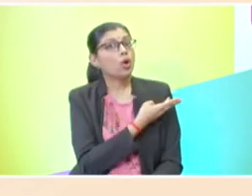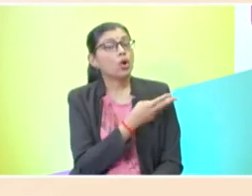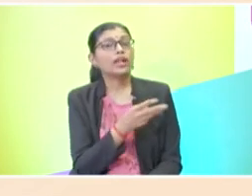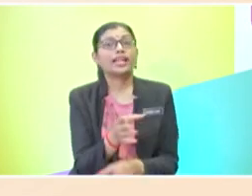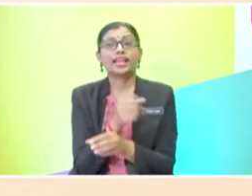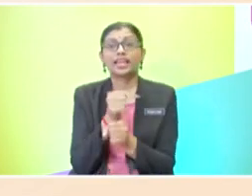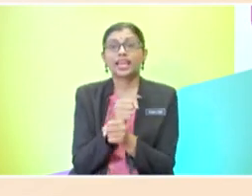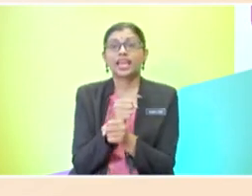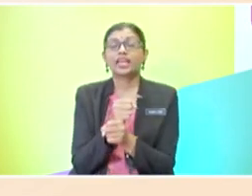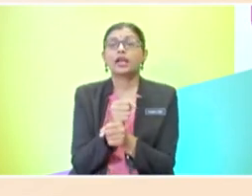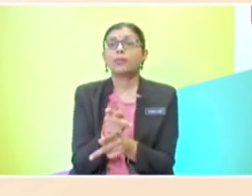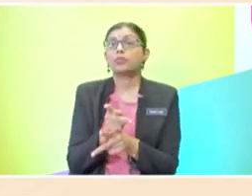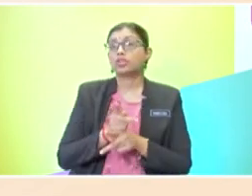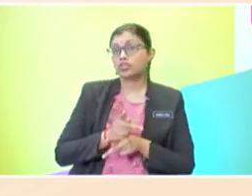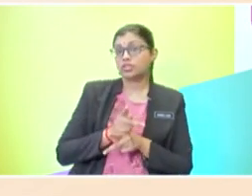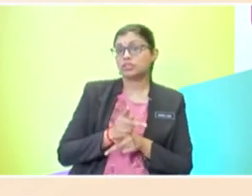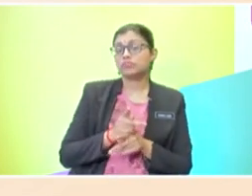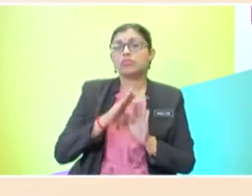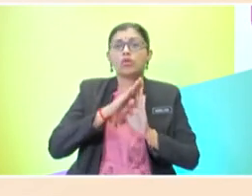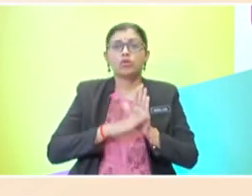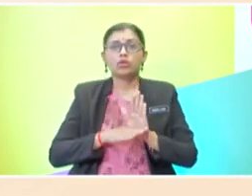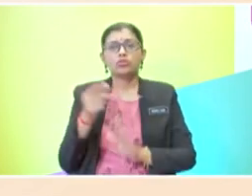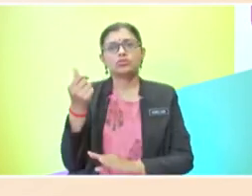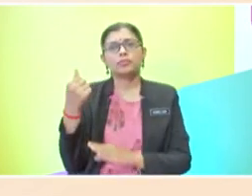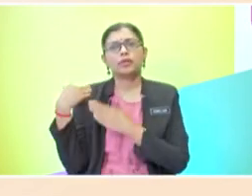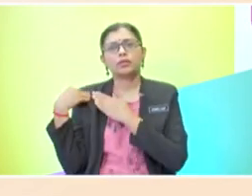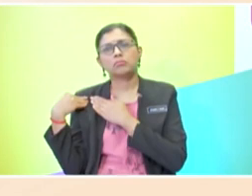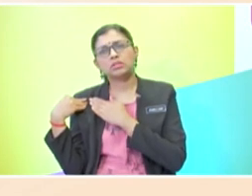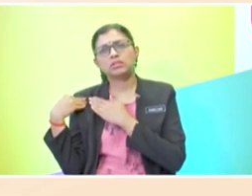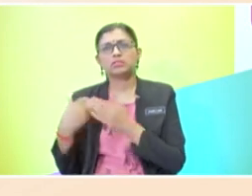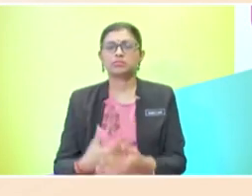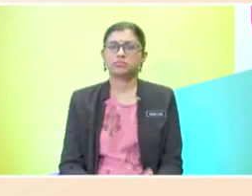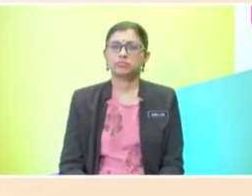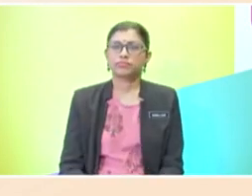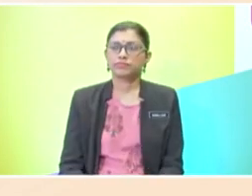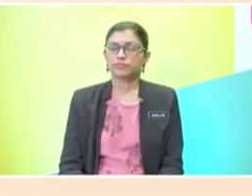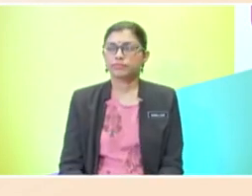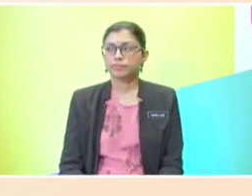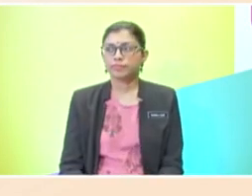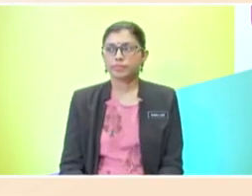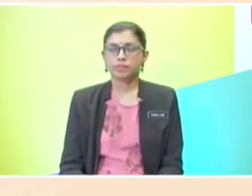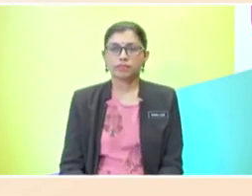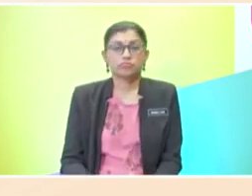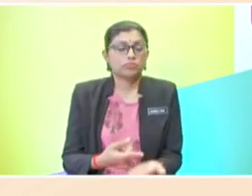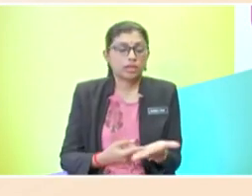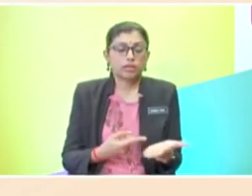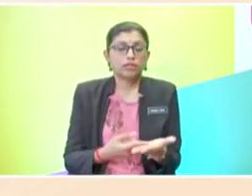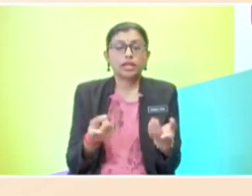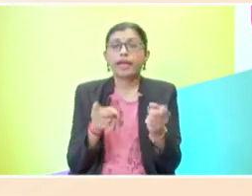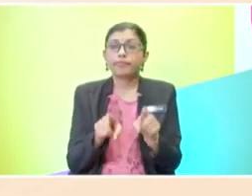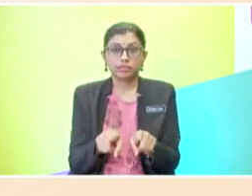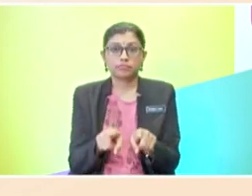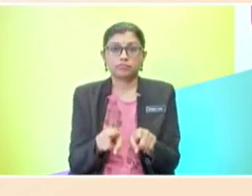financial burden of oneself in the family, in order to happen, even like loss or